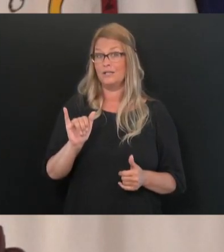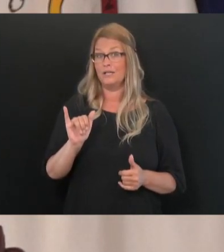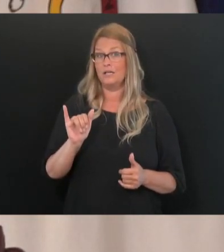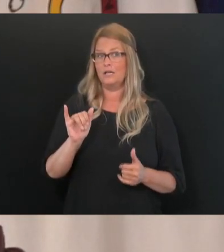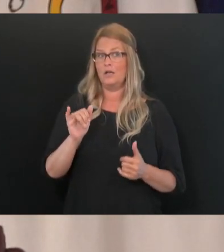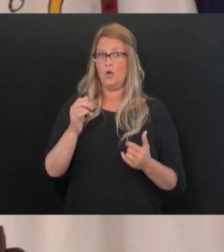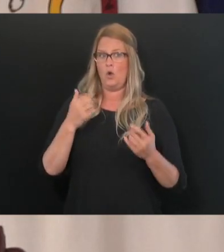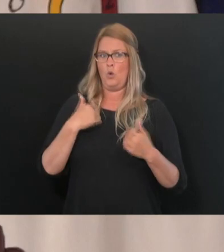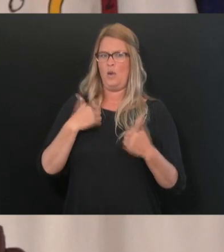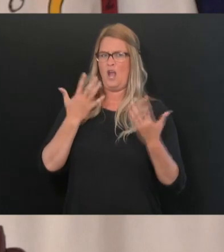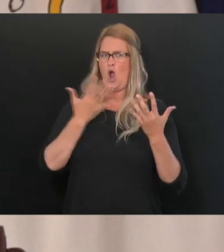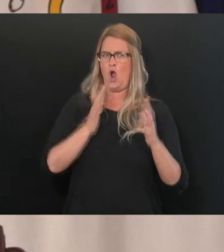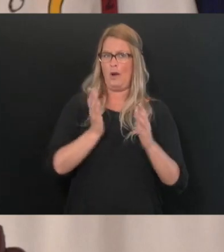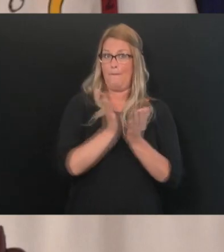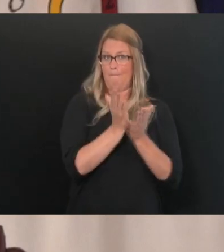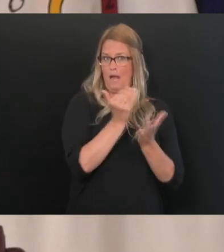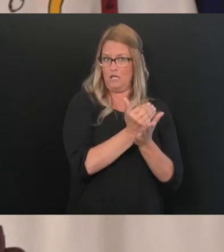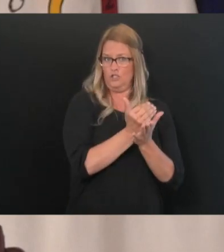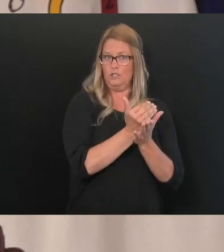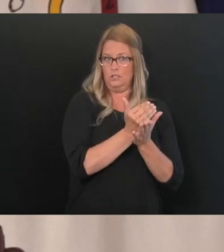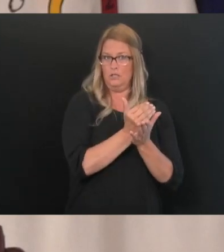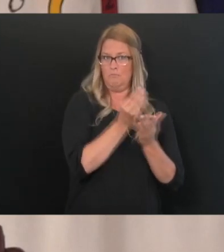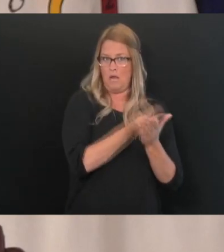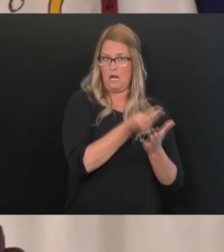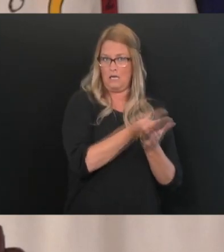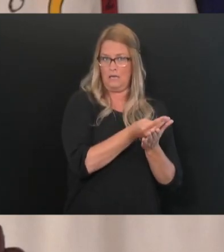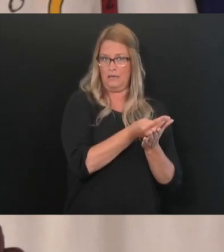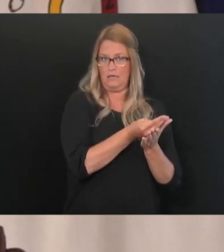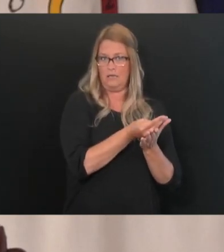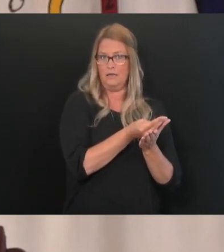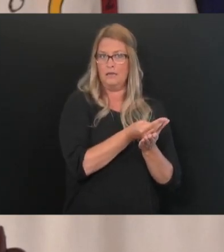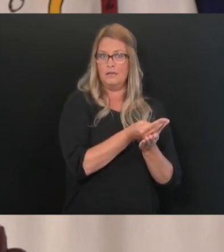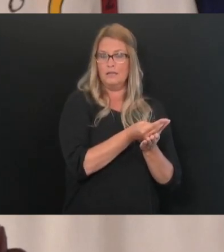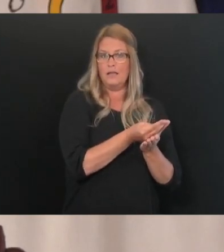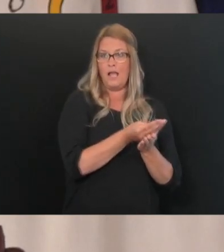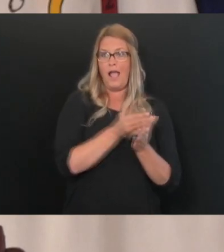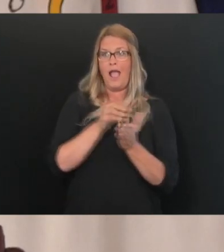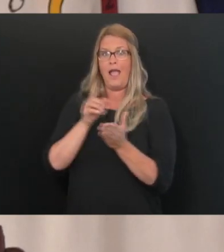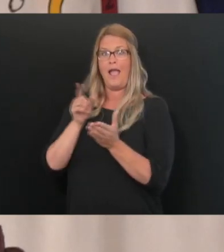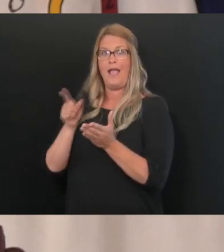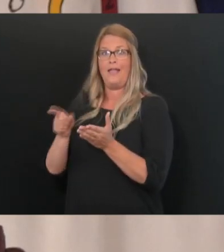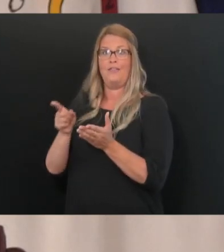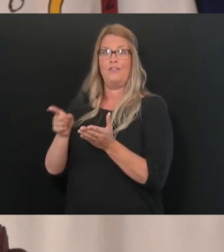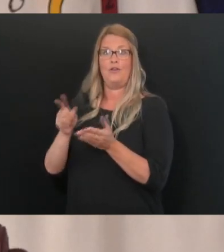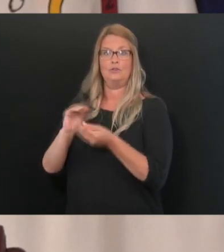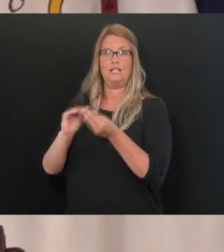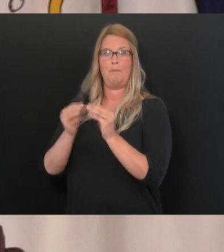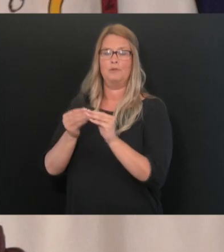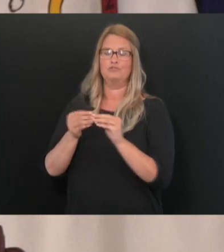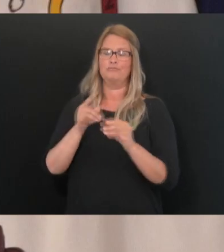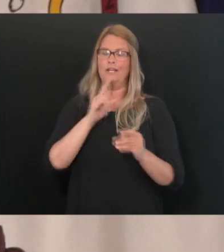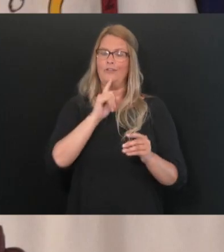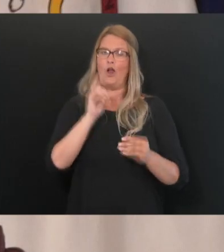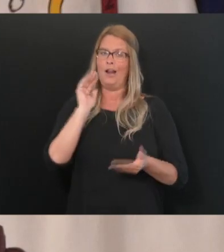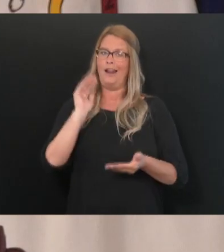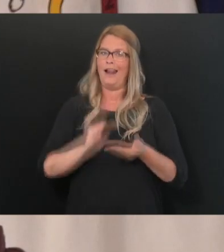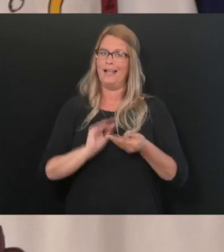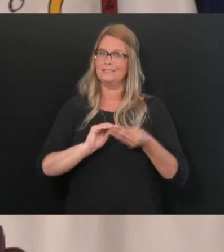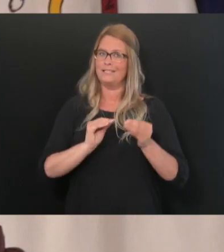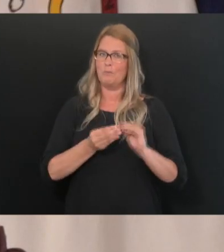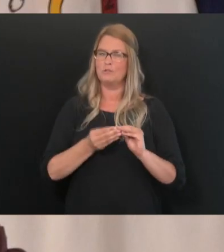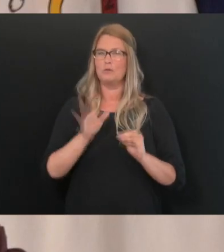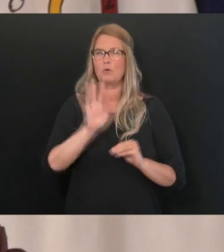budgeting, and those numbers are a lesser amount of dollars. We're budgeting